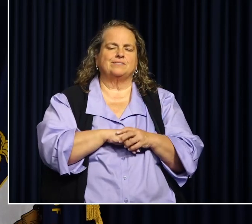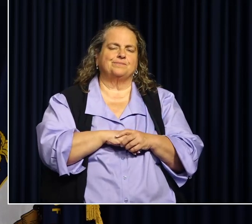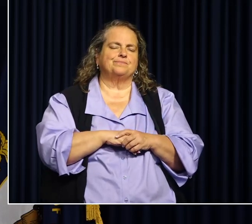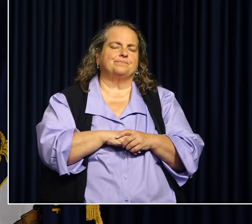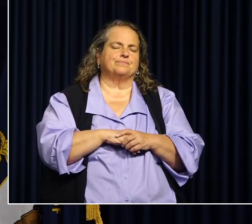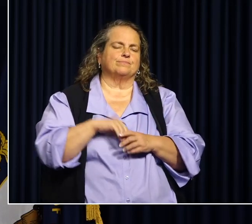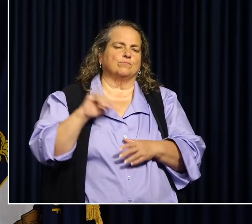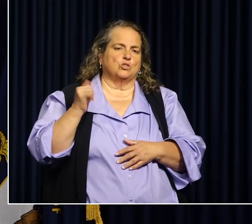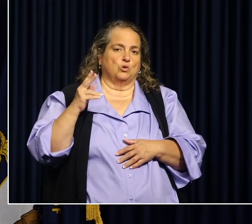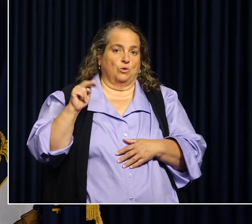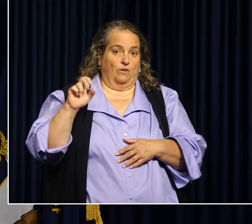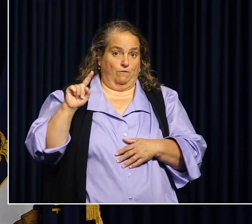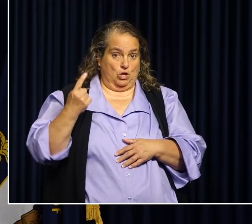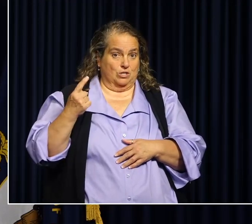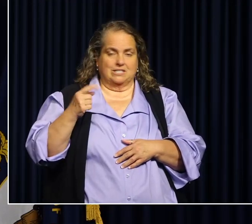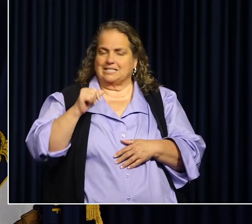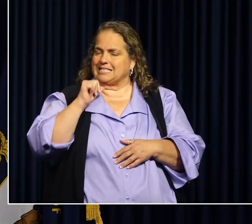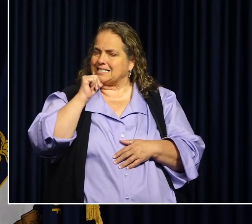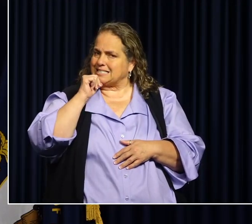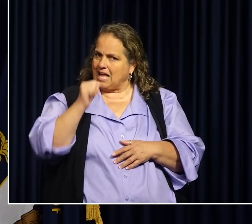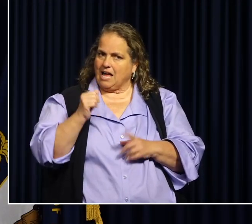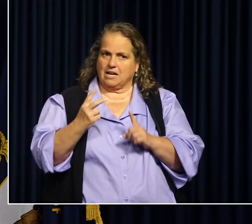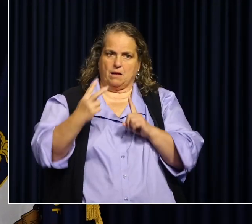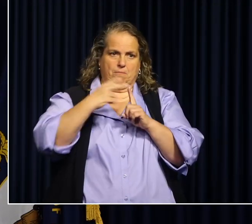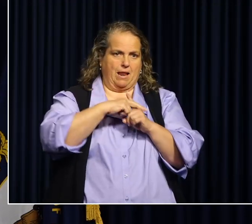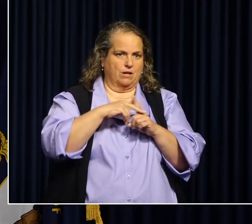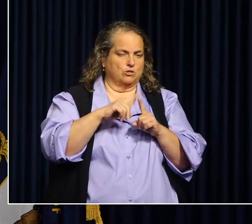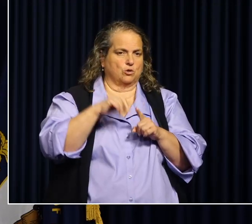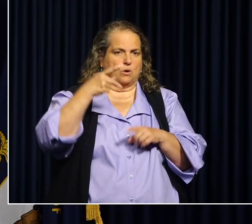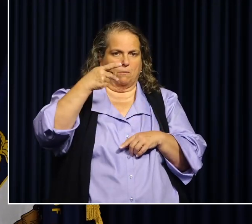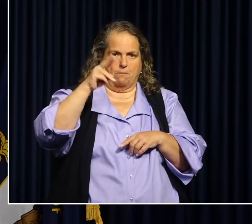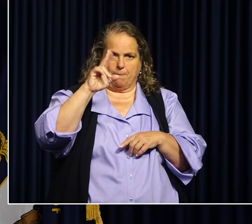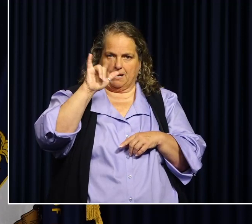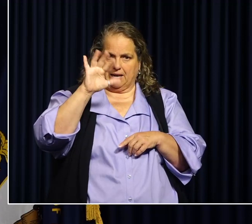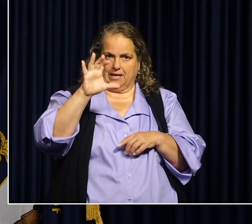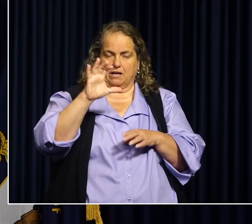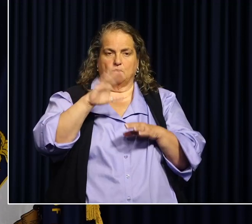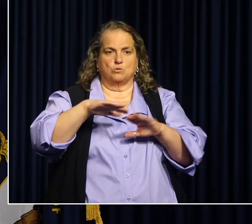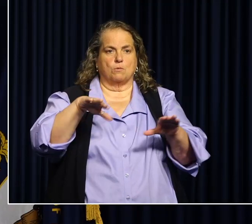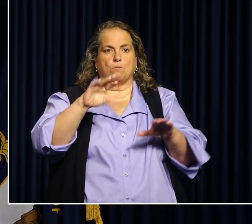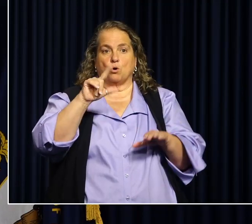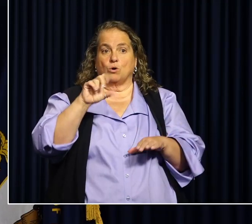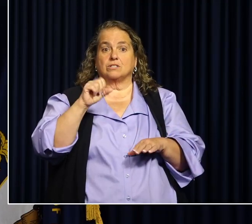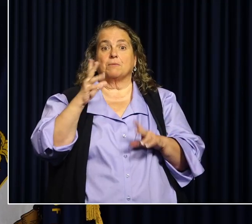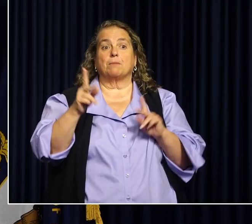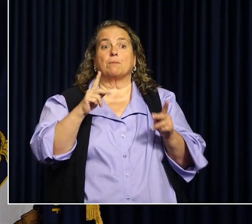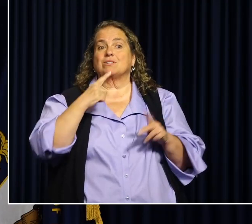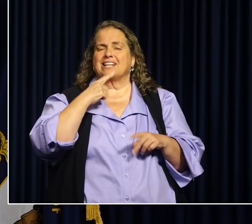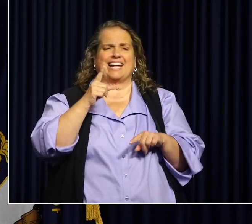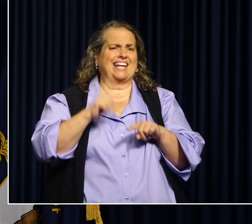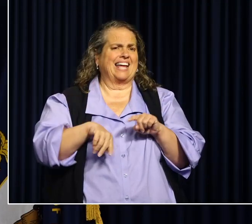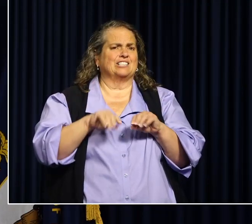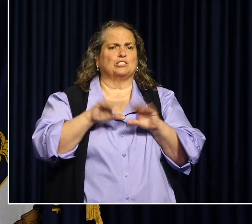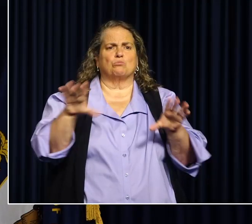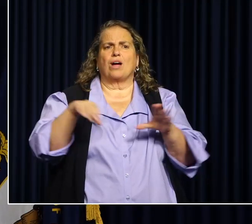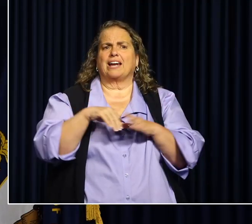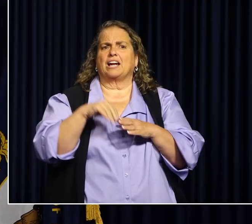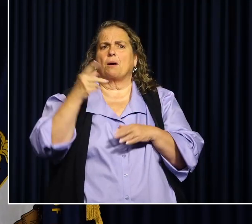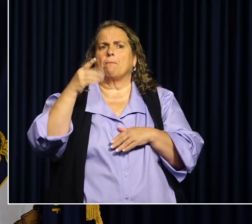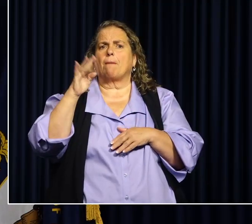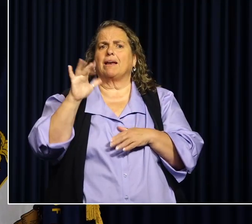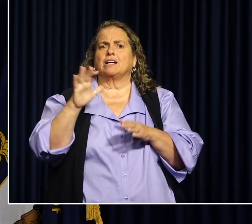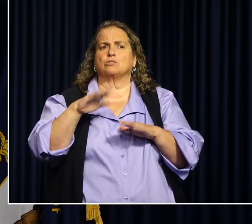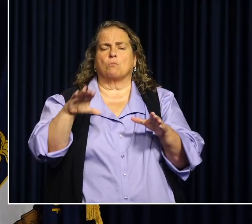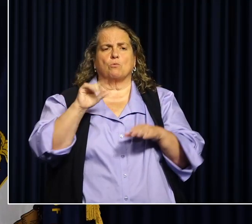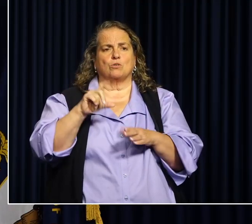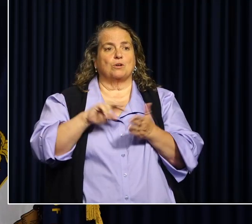The June 1st guidance does not apply to public pools. There are those that are saying that this can't spread in public pools. What they mean